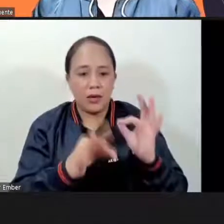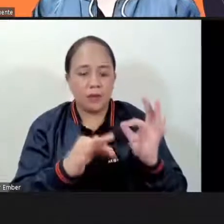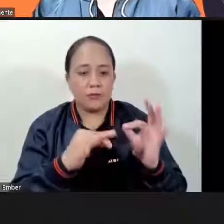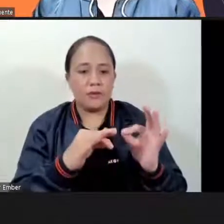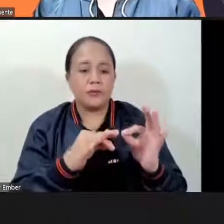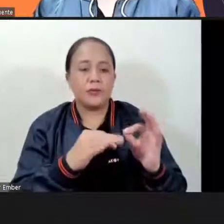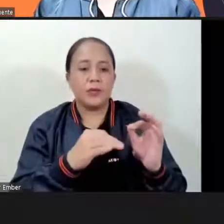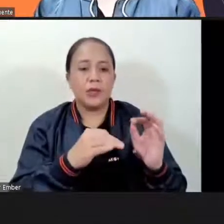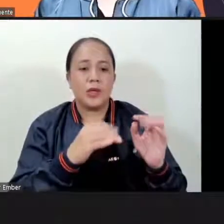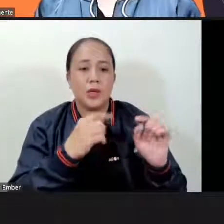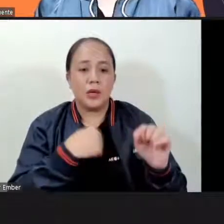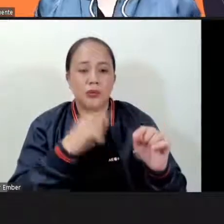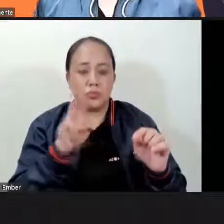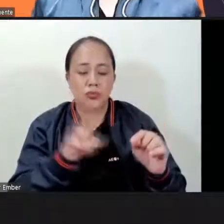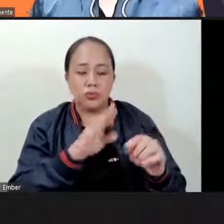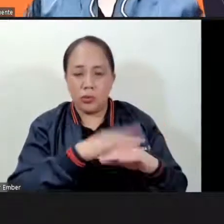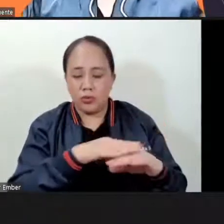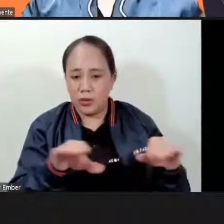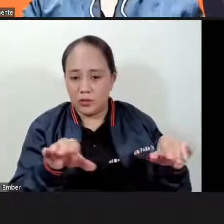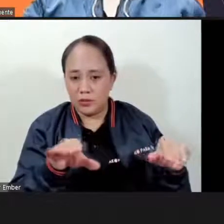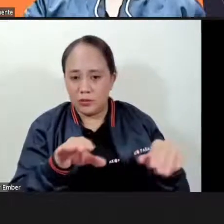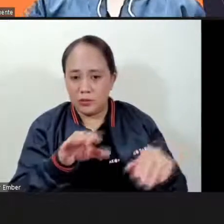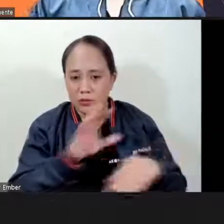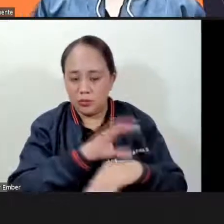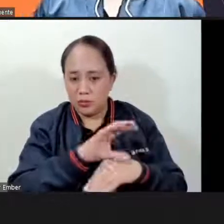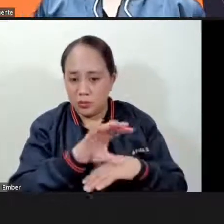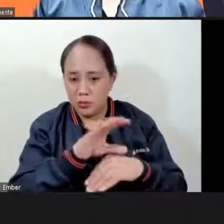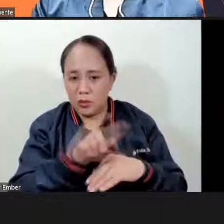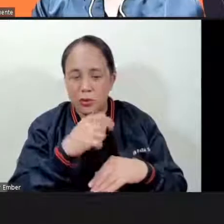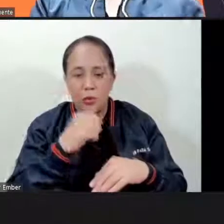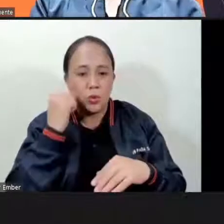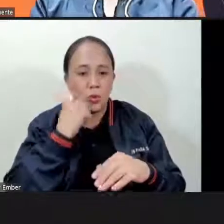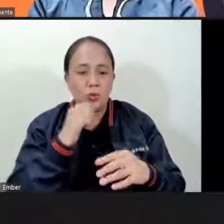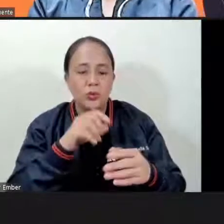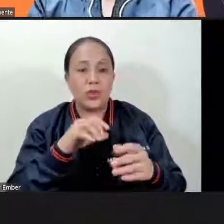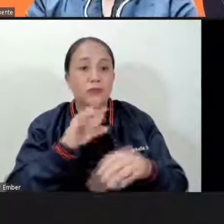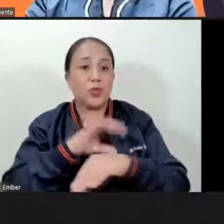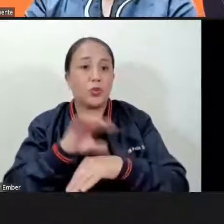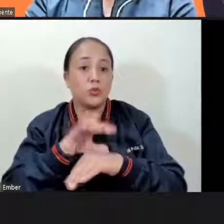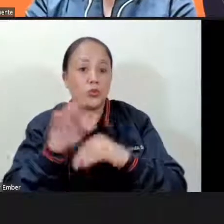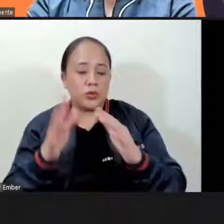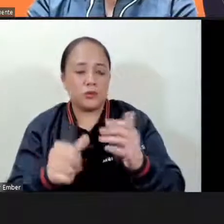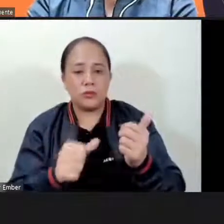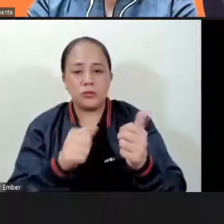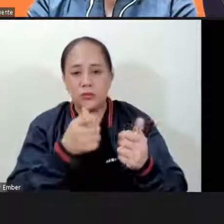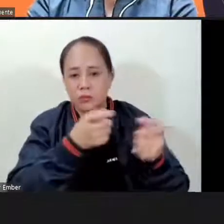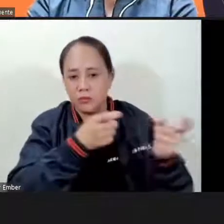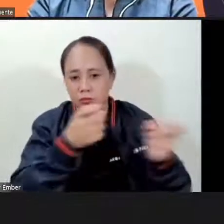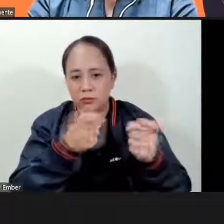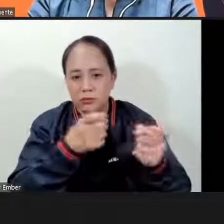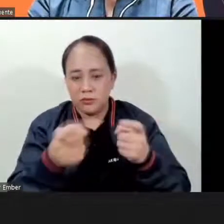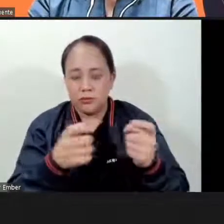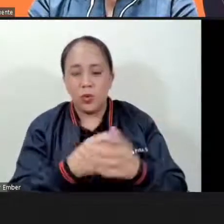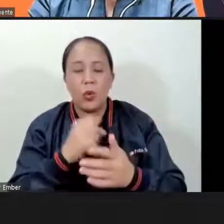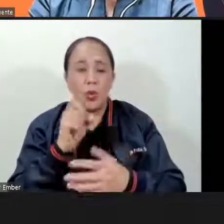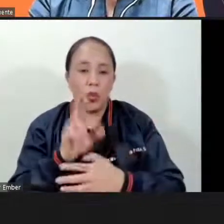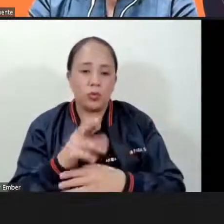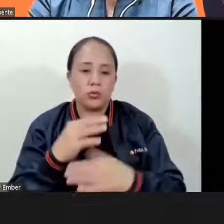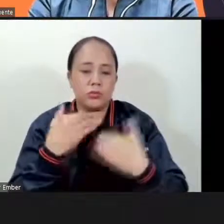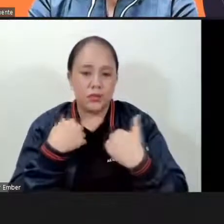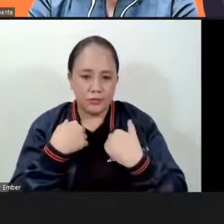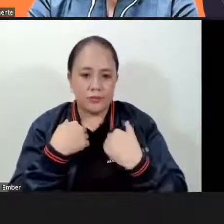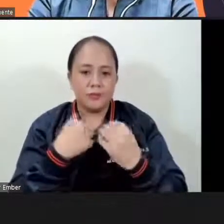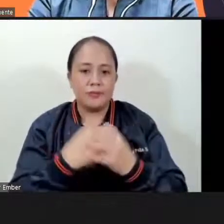resident is going to use telemedicine po, there should always be a consultant who supervises them po. Or at least po, they